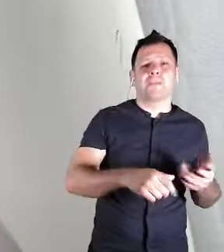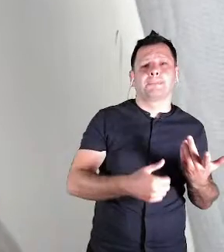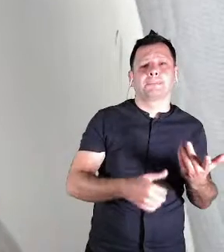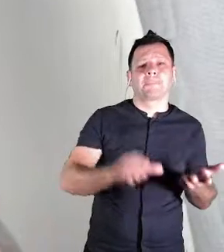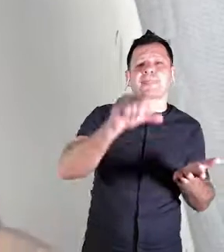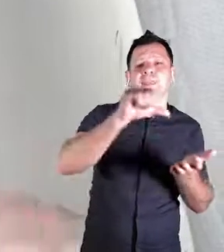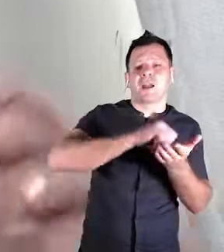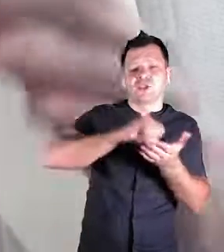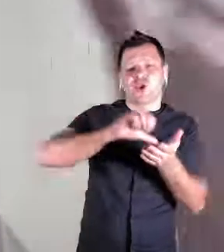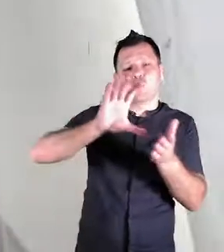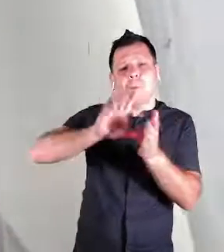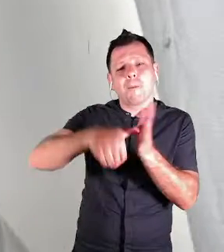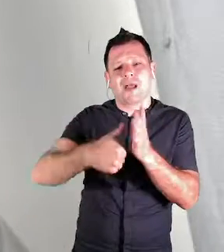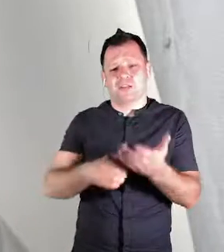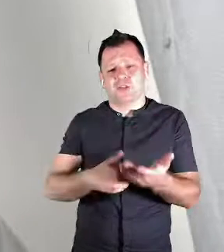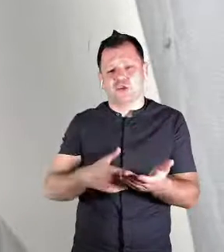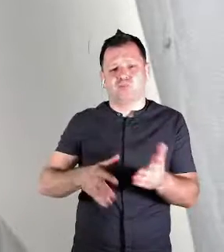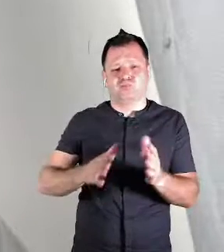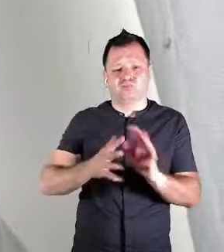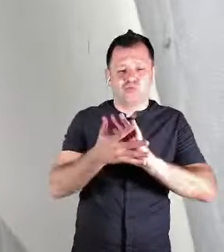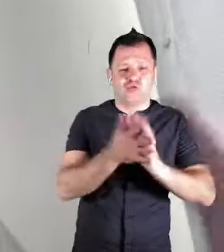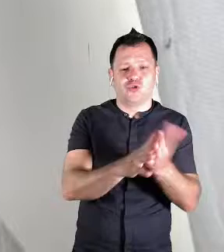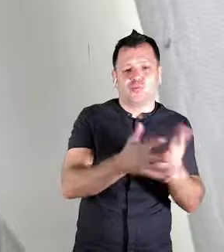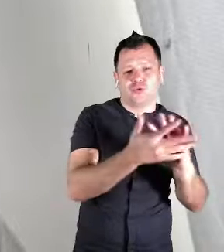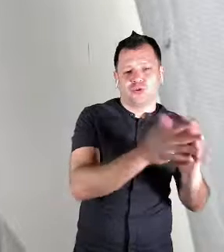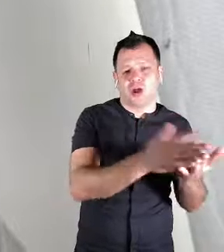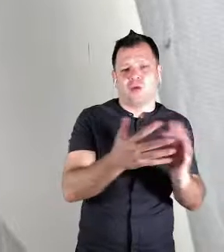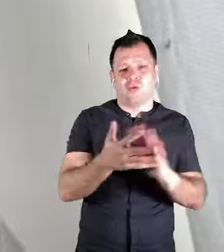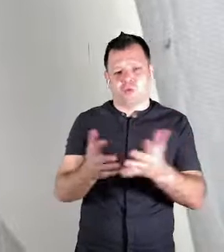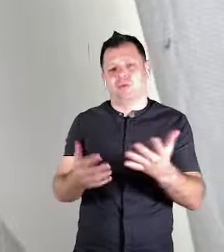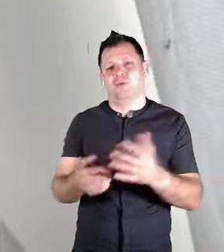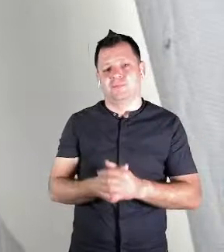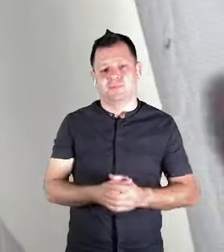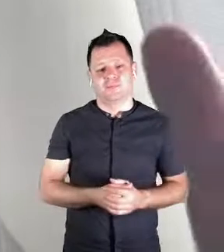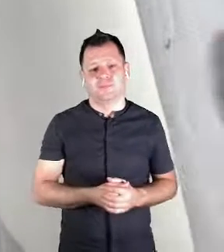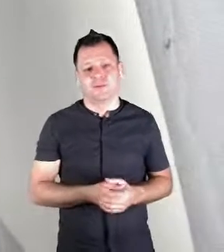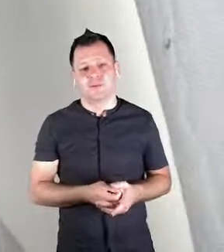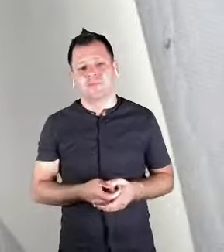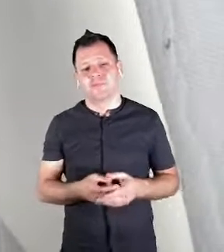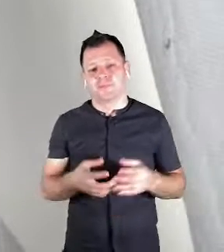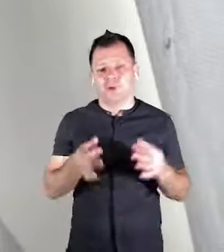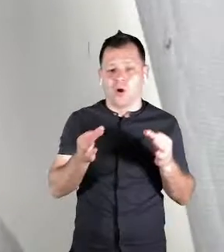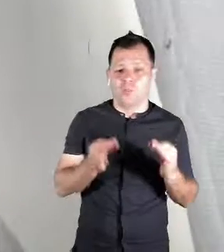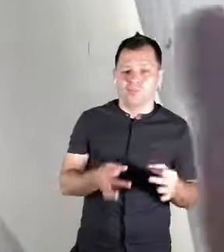more scattered. For instance, as I described here,